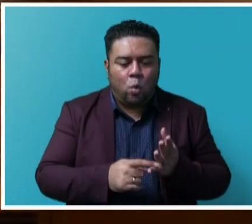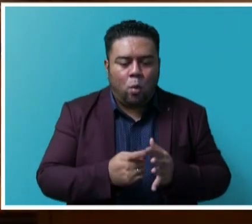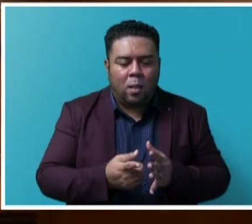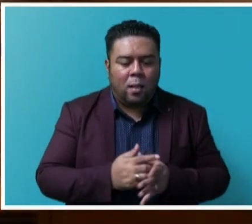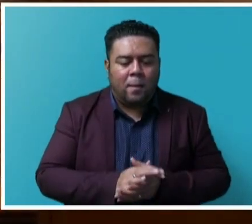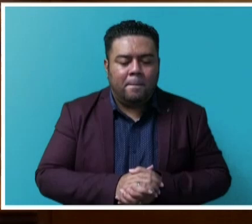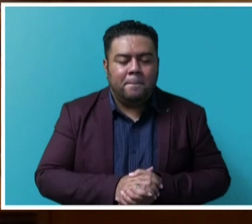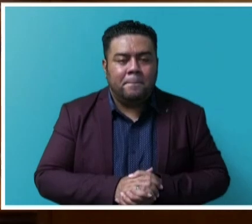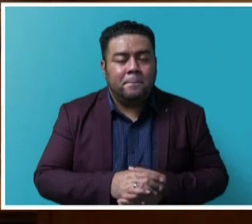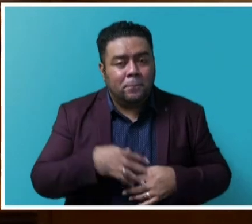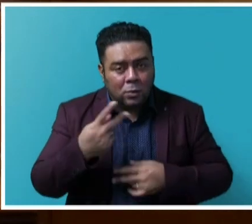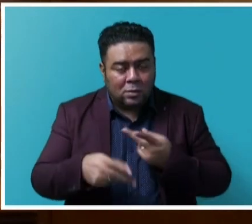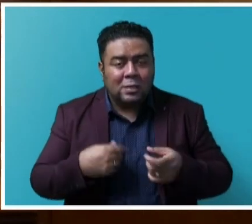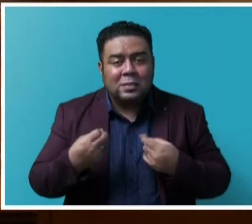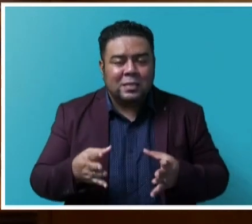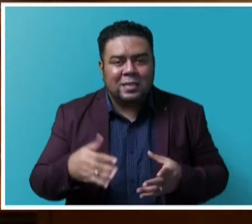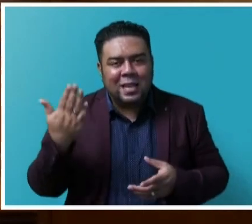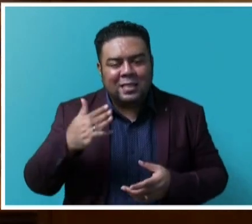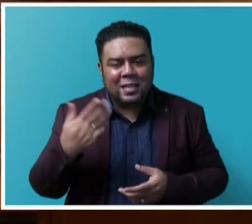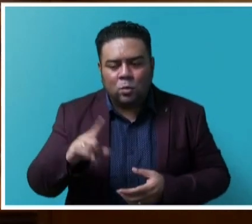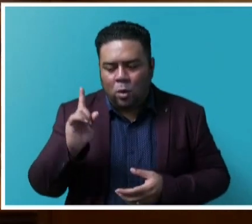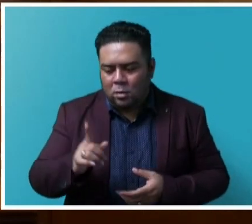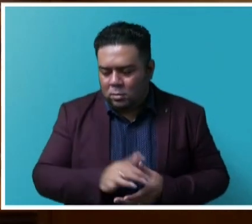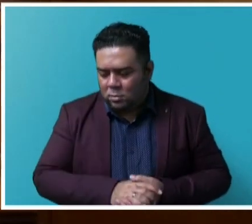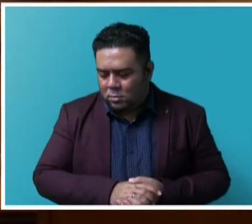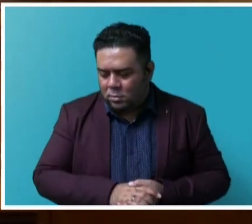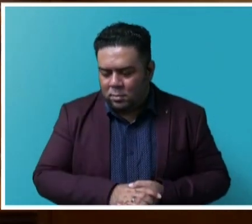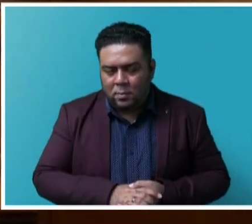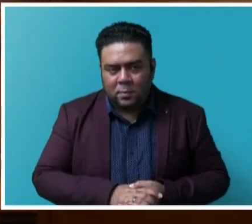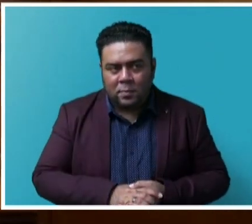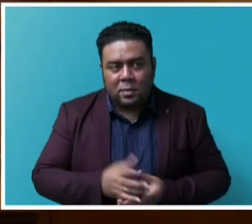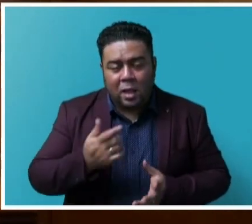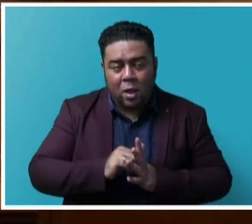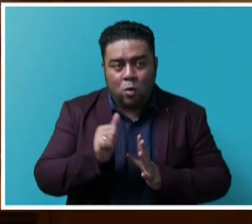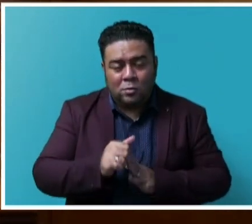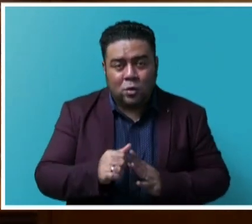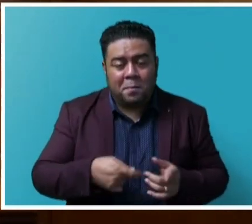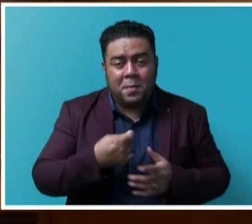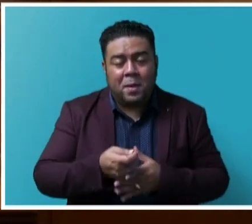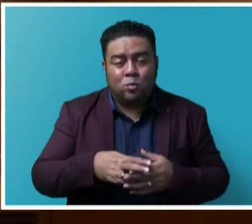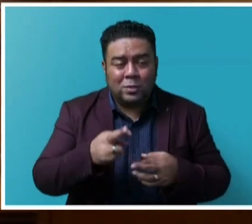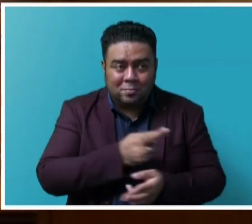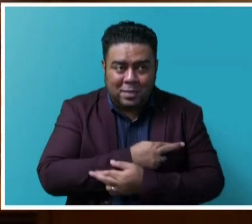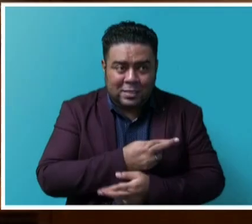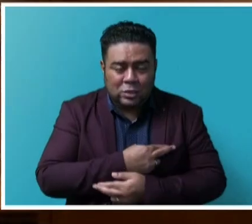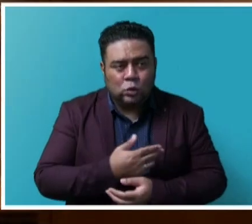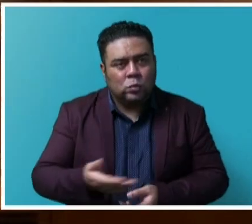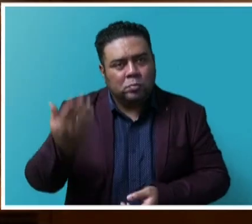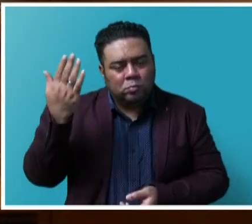protests that started in 1991. I also pay my respects to my